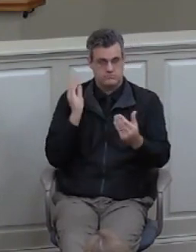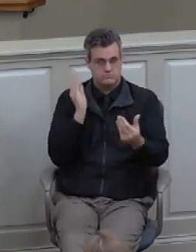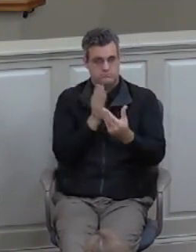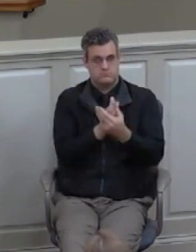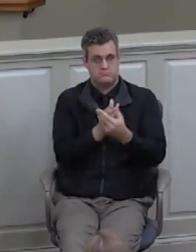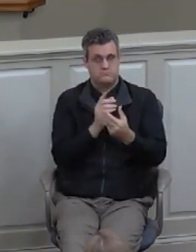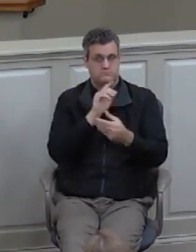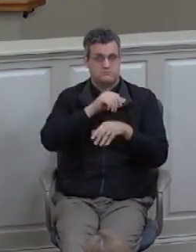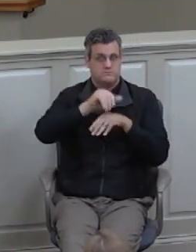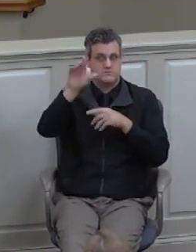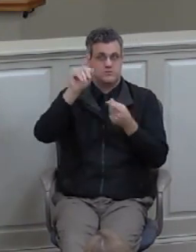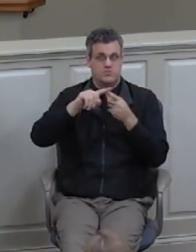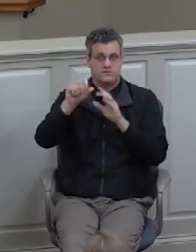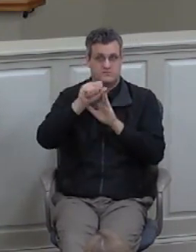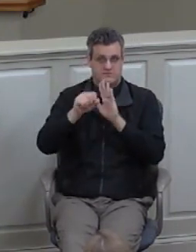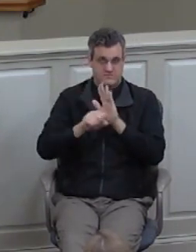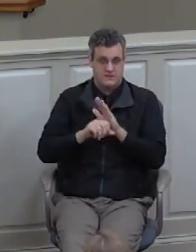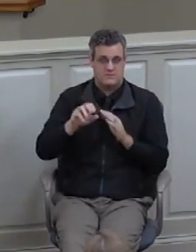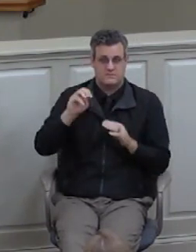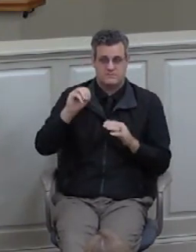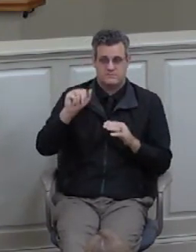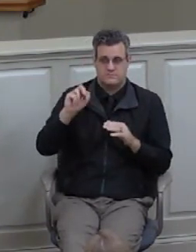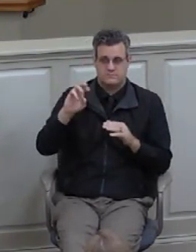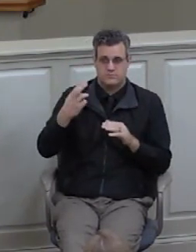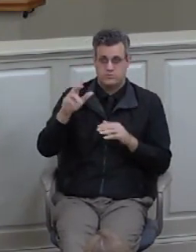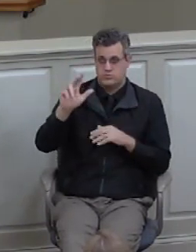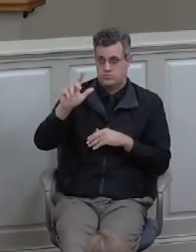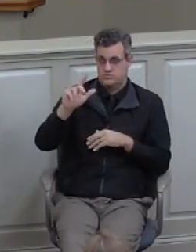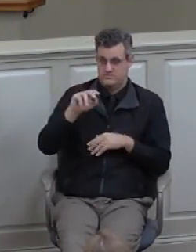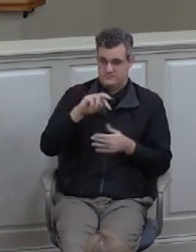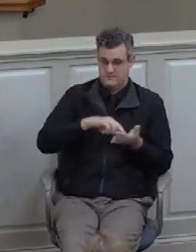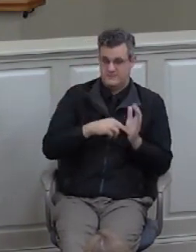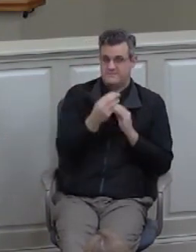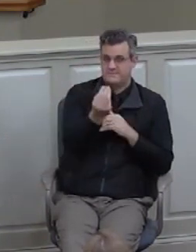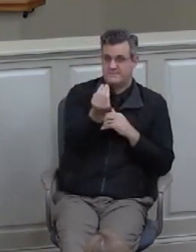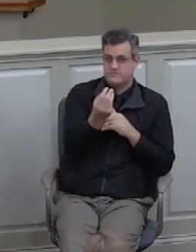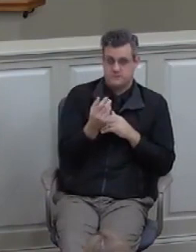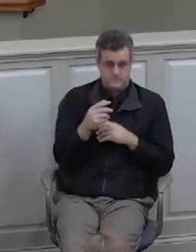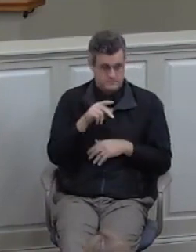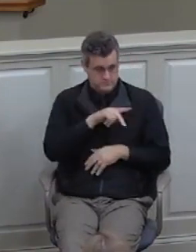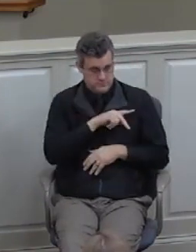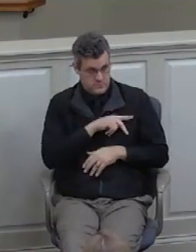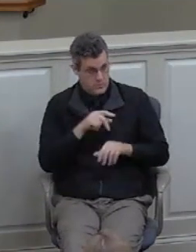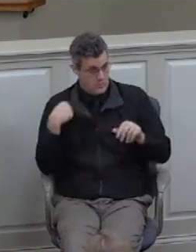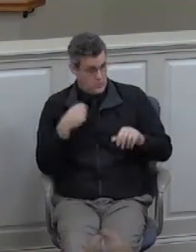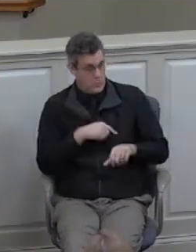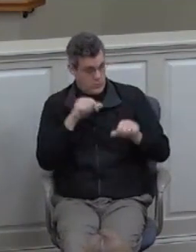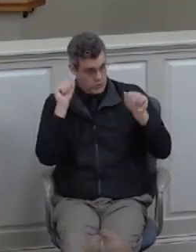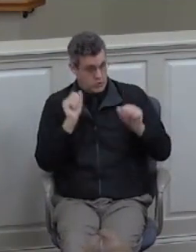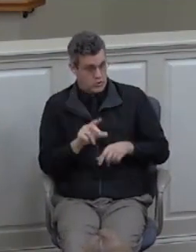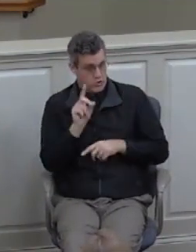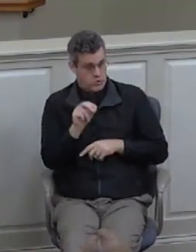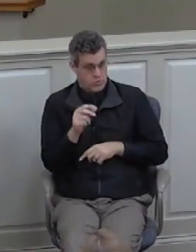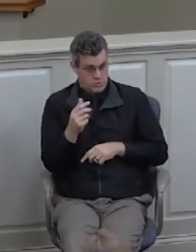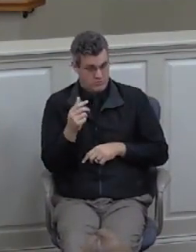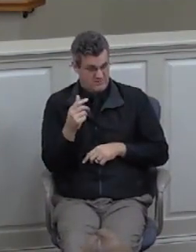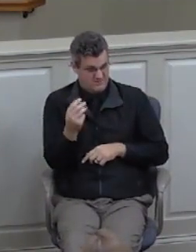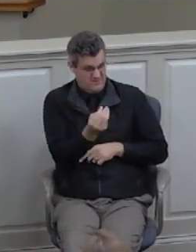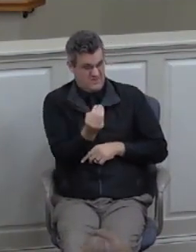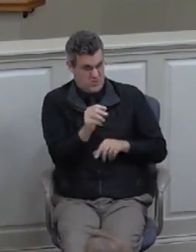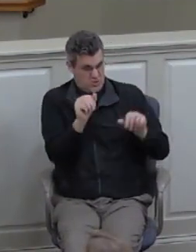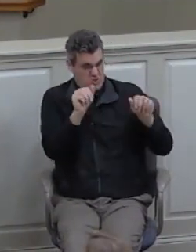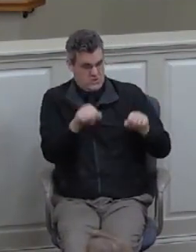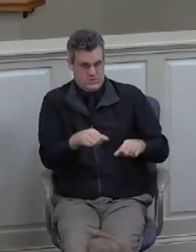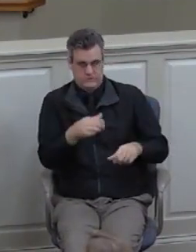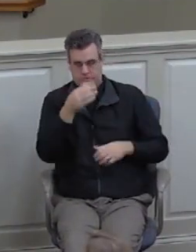the state by March 23rd, 2020, which is Monday. Which we could have done this Monday, but that would have put it